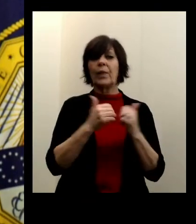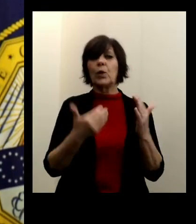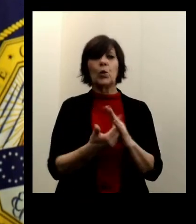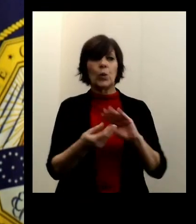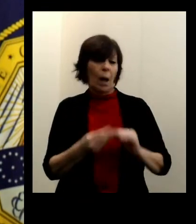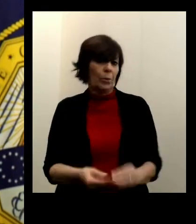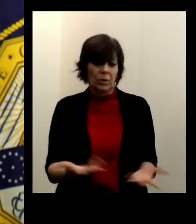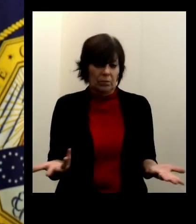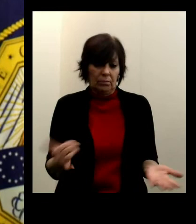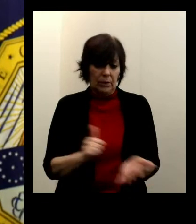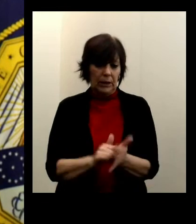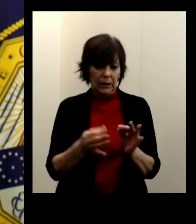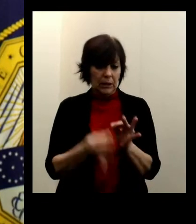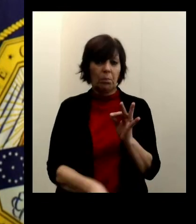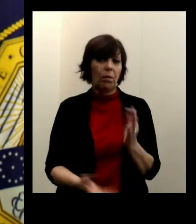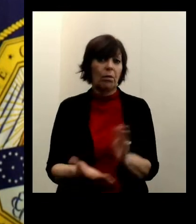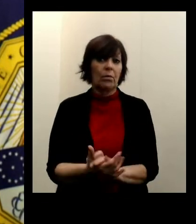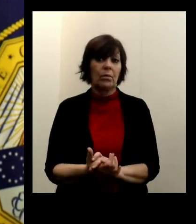It's as simple as that.